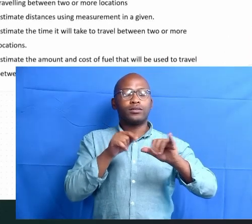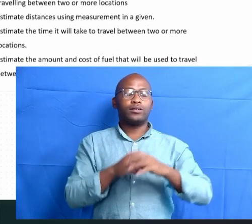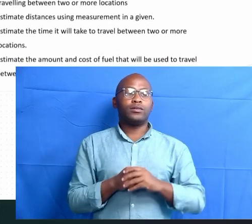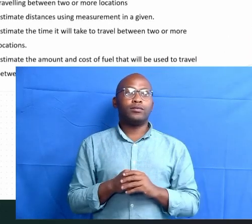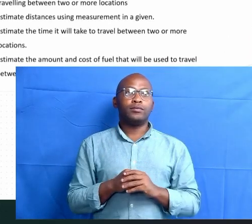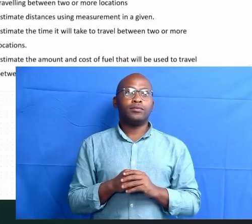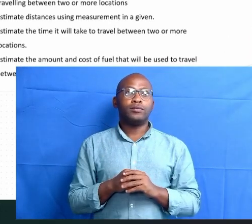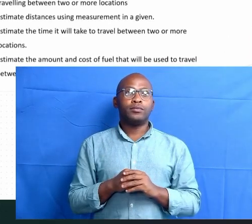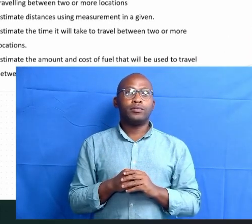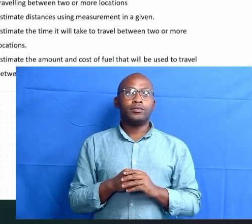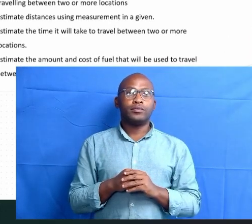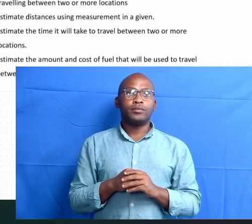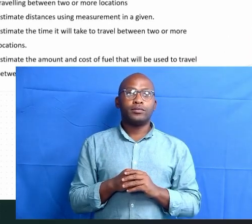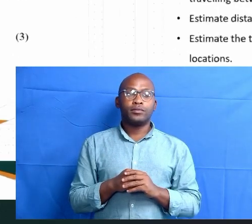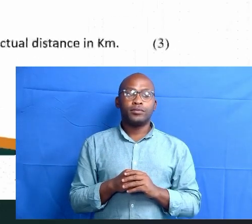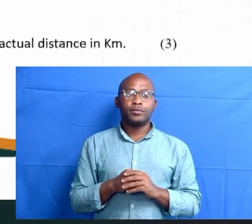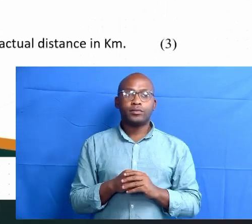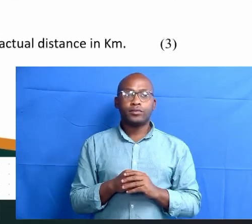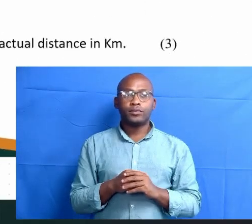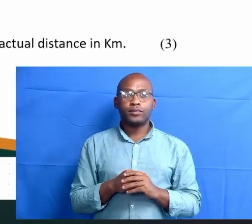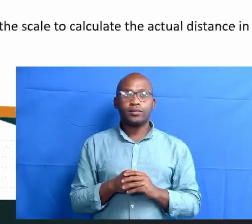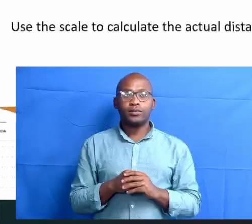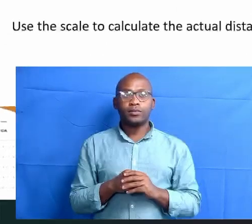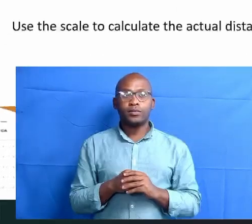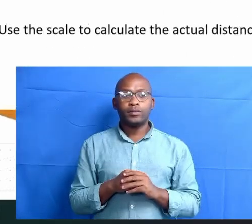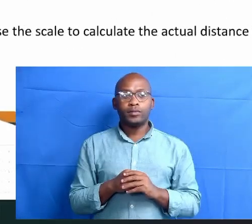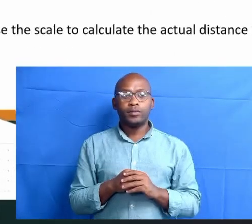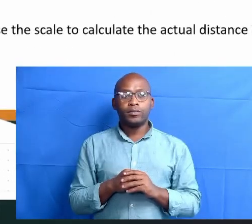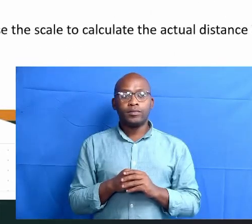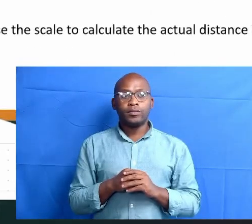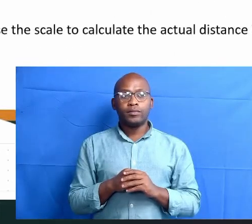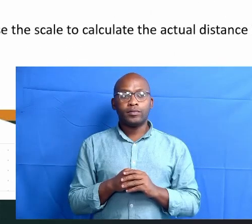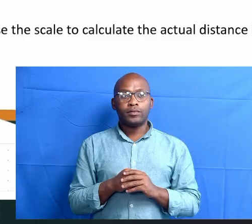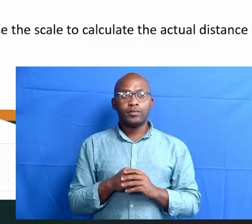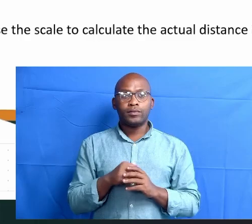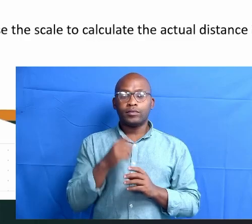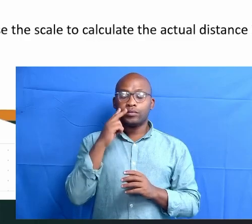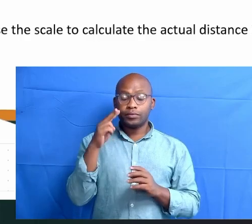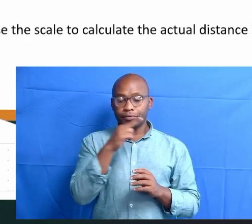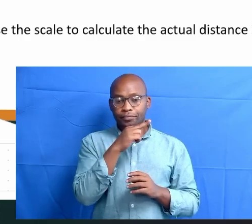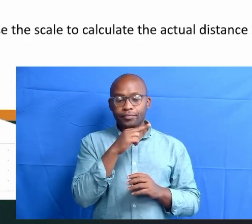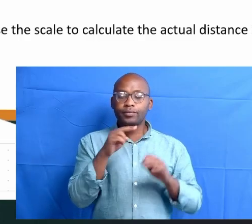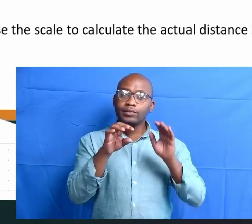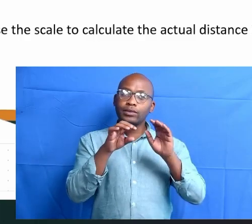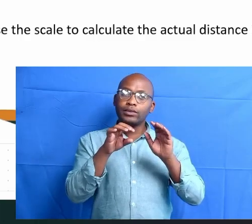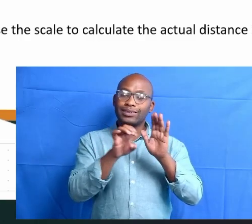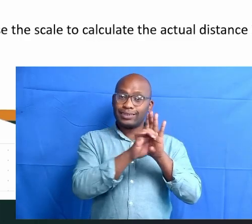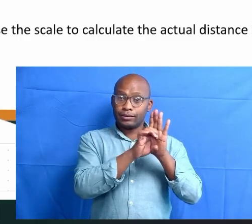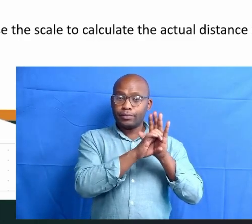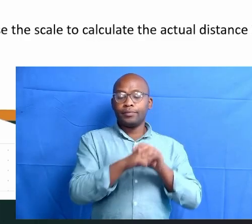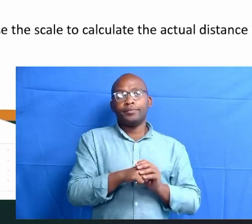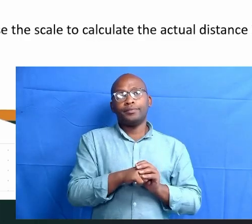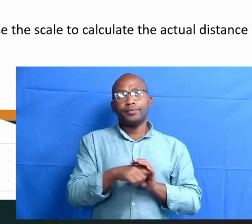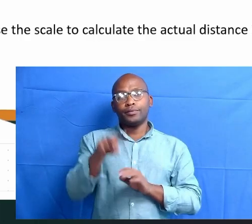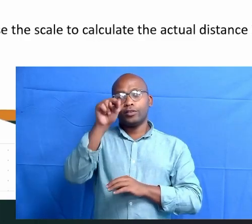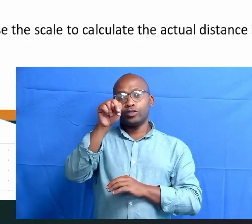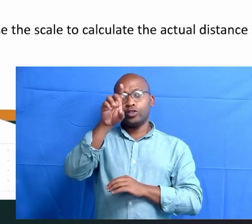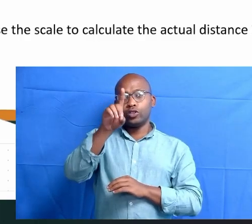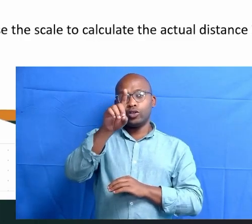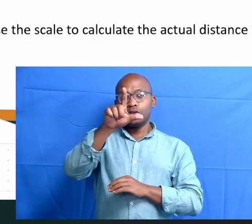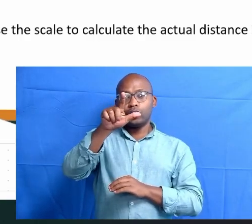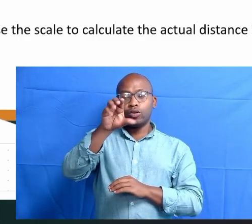also being rounded off through this activity of Mr. Ndlovu and his family live in the Beaufort